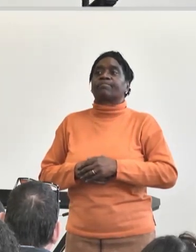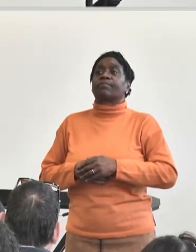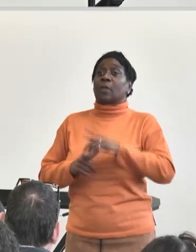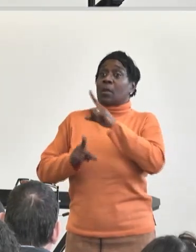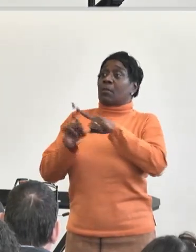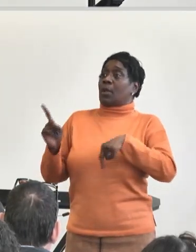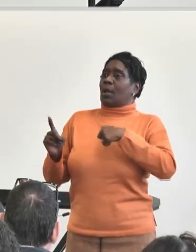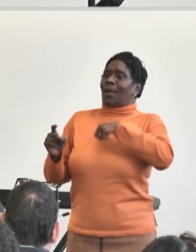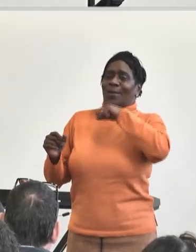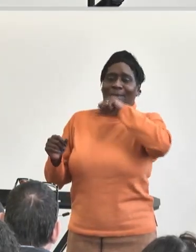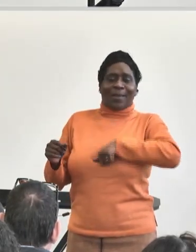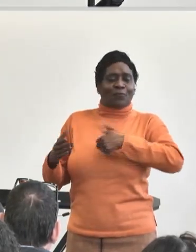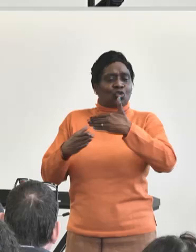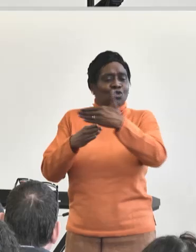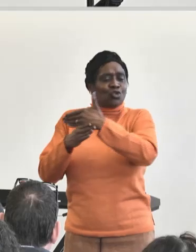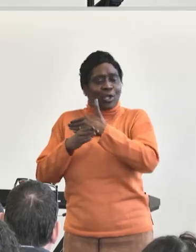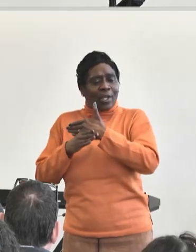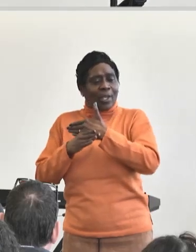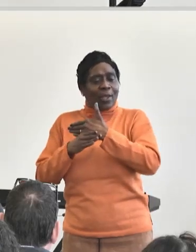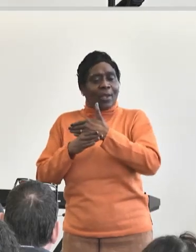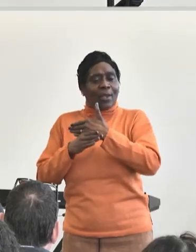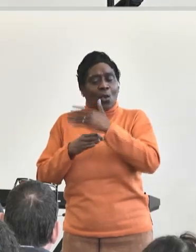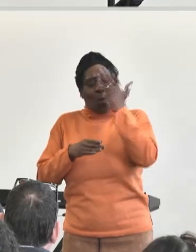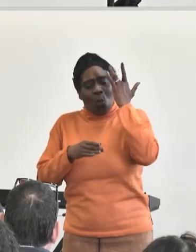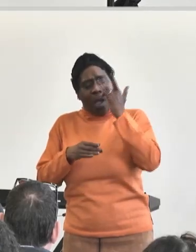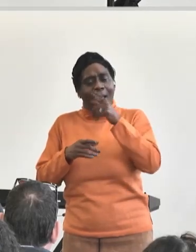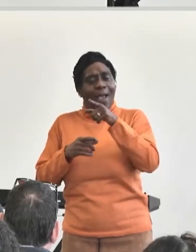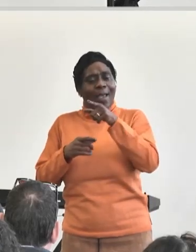But I would love to share with you why that's true and what the Bible says.